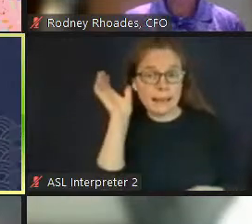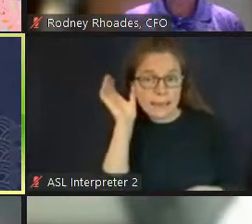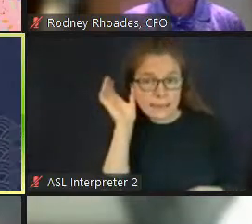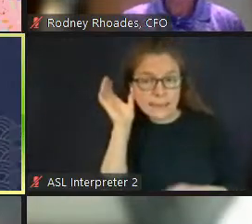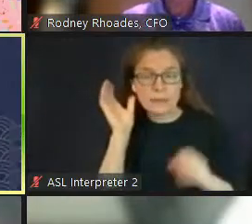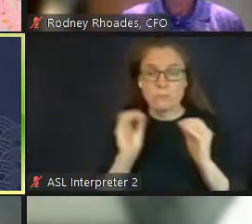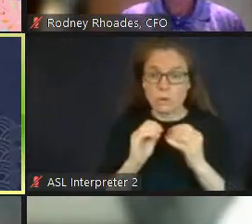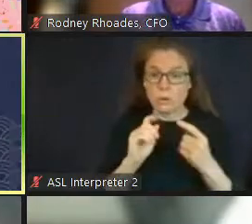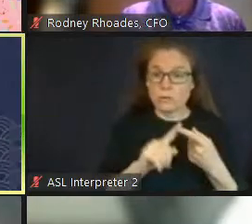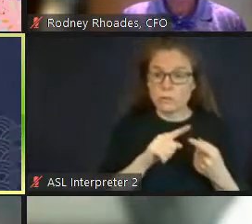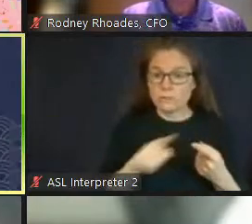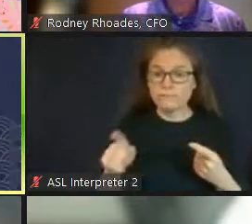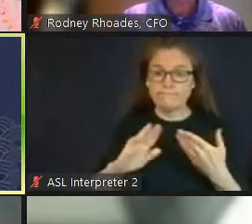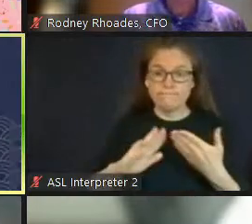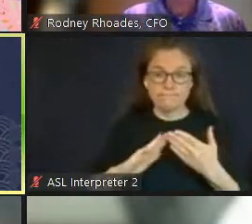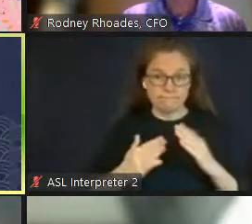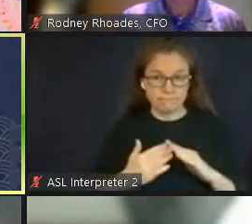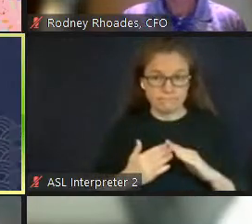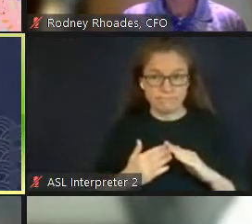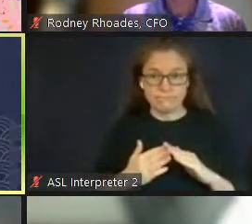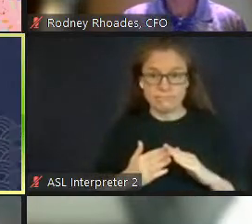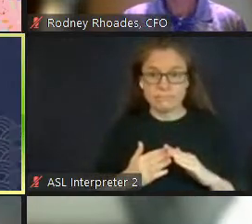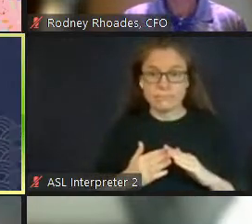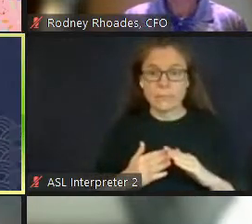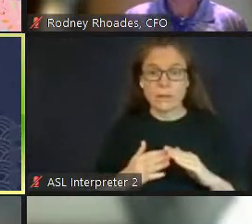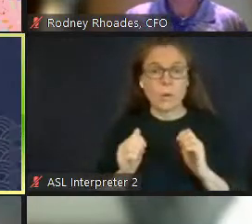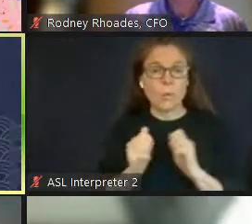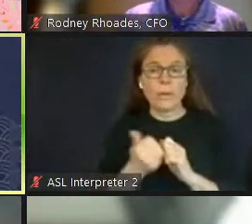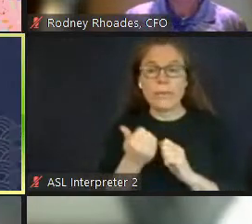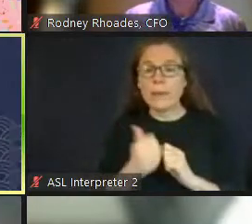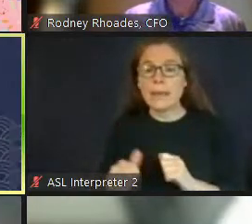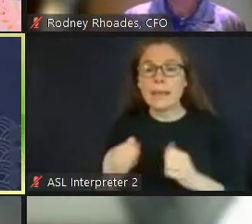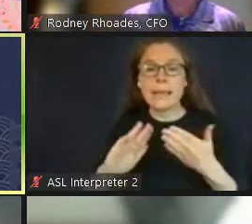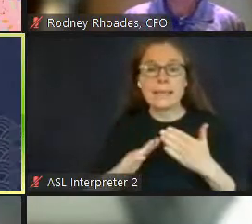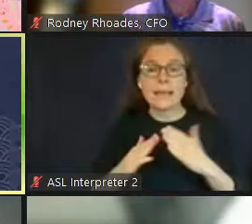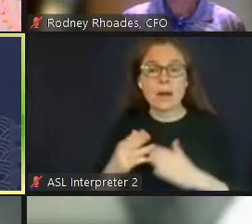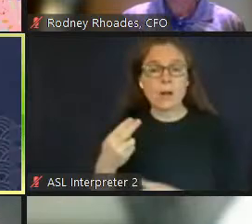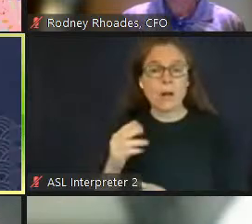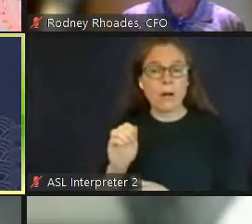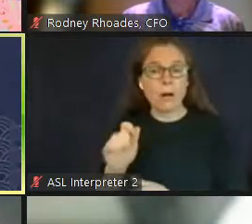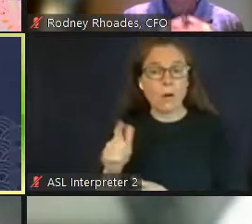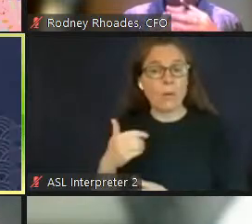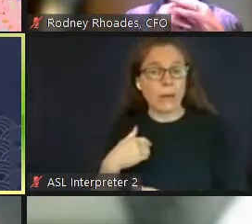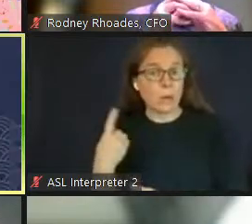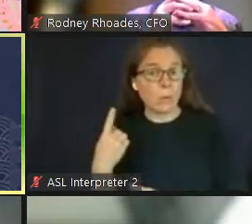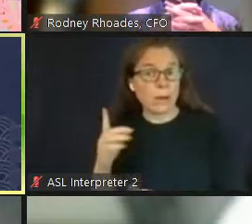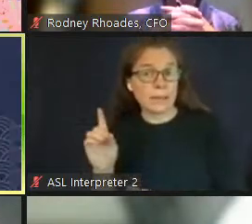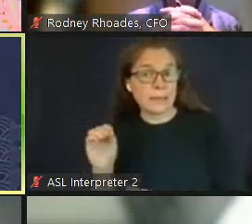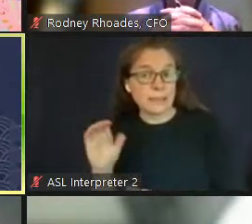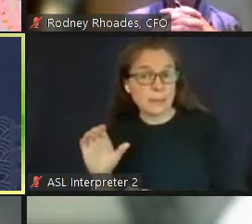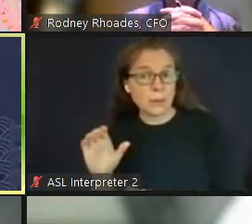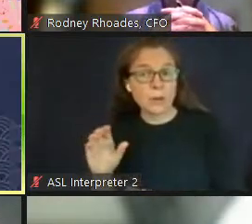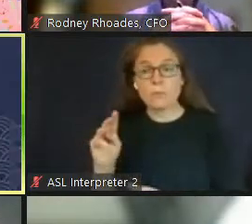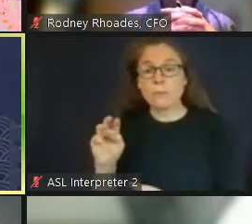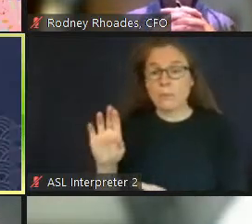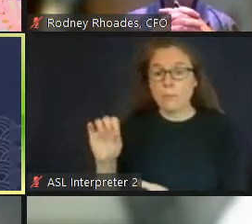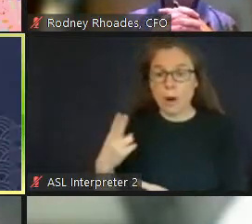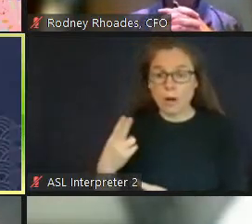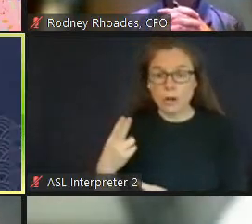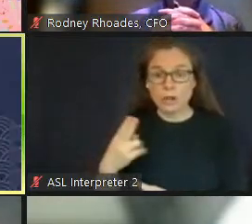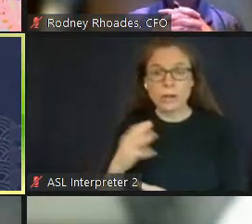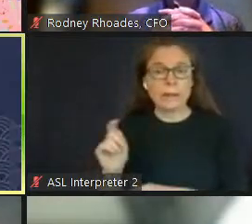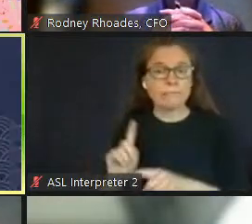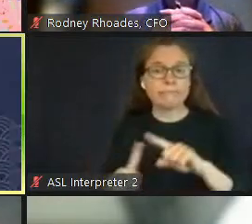community through our budget town hall last December and again in March, and through any number of